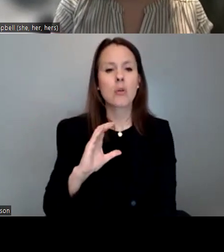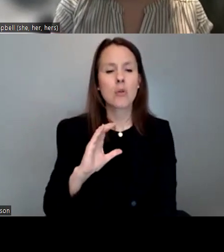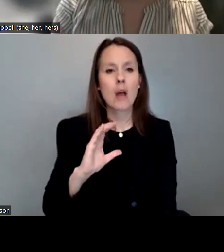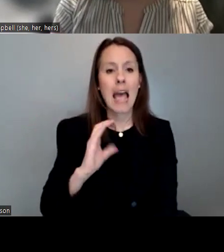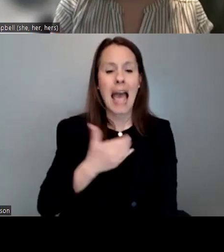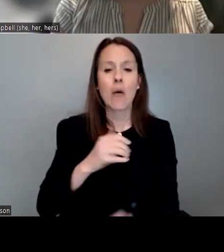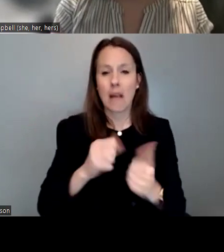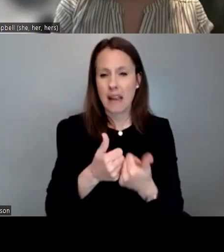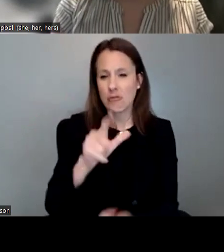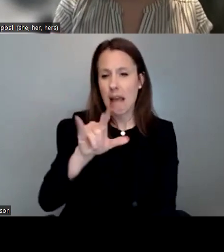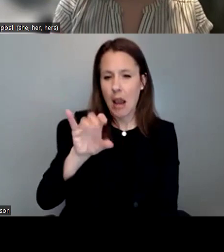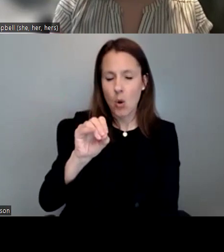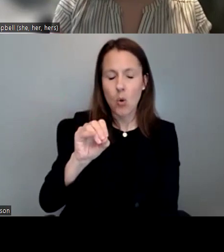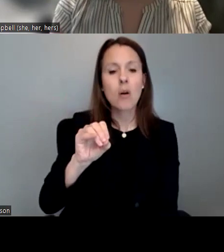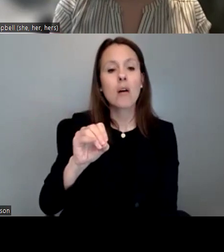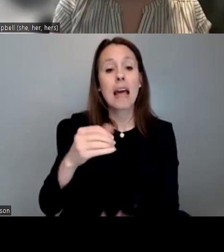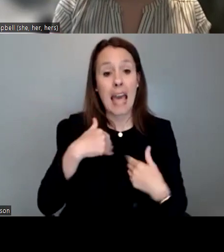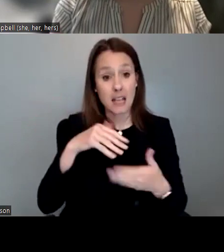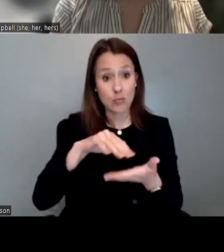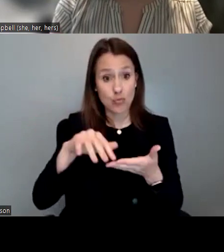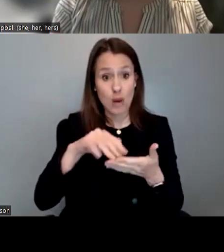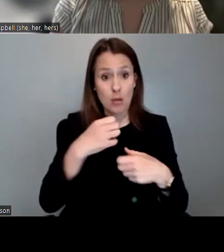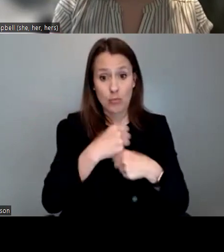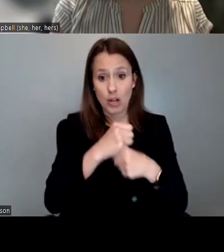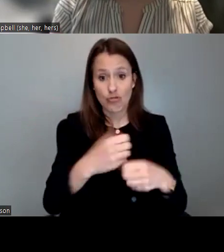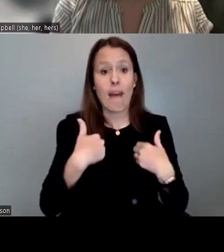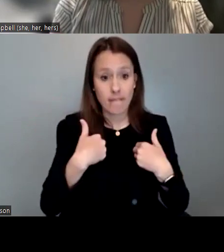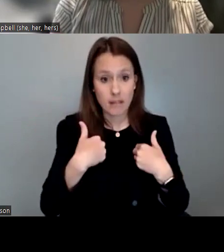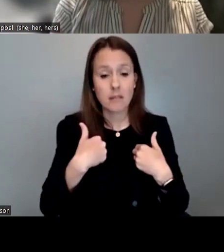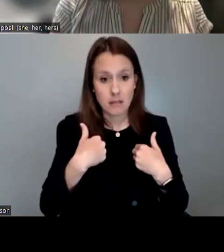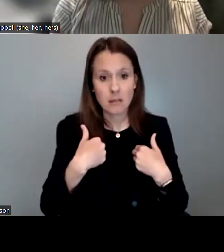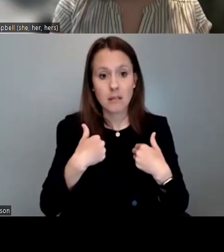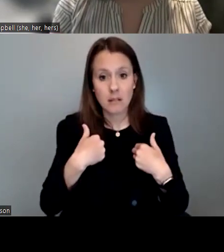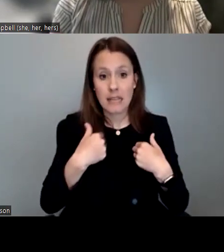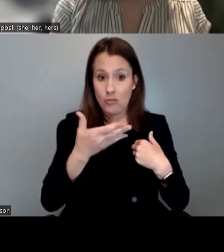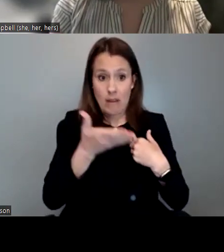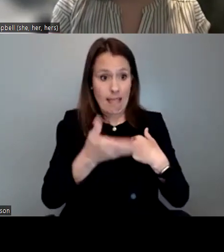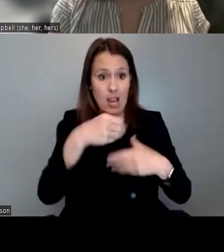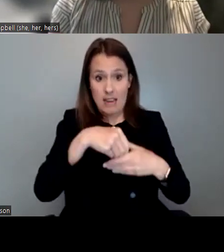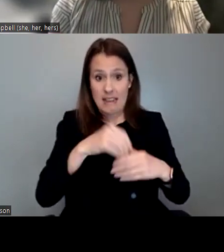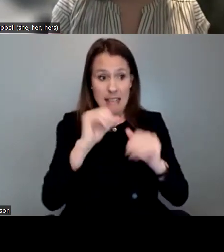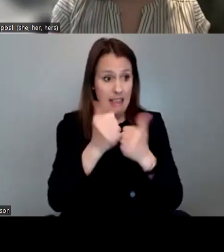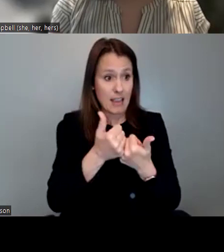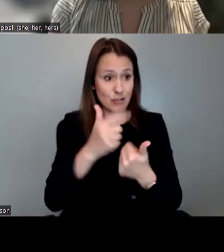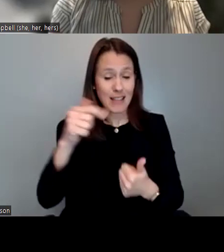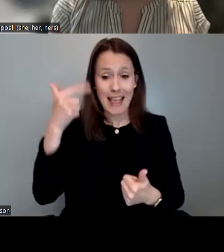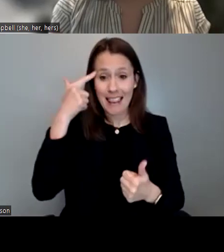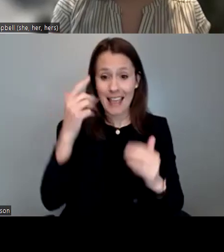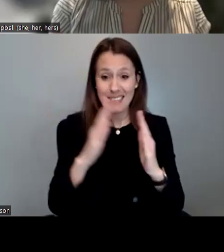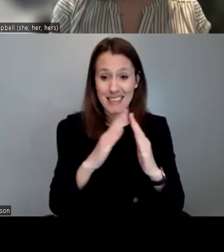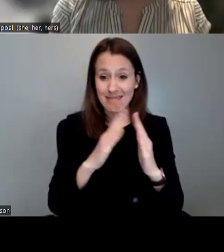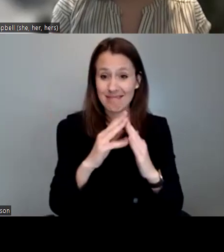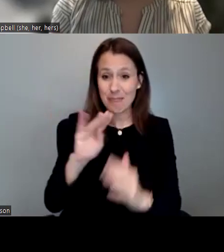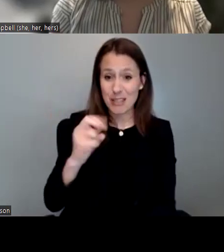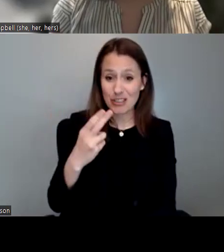our agency actually has a Braille production that is housed right at the agency in Lansing, Michigan. And